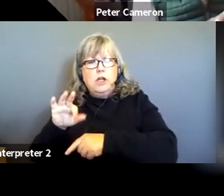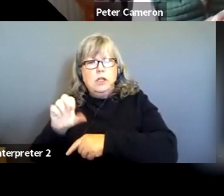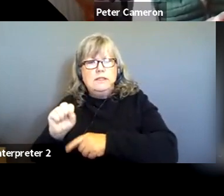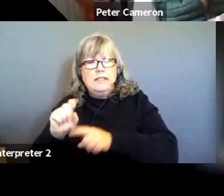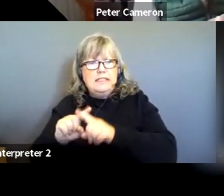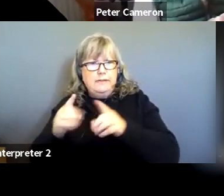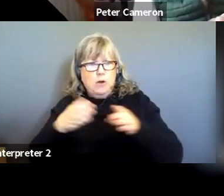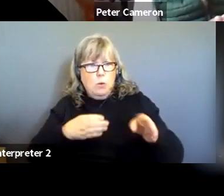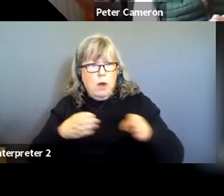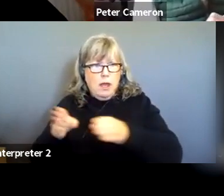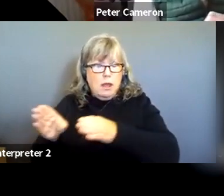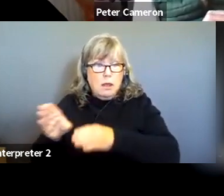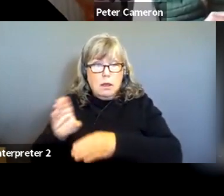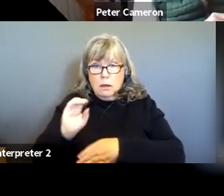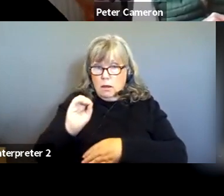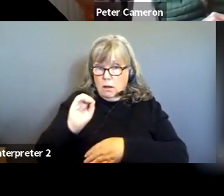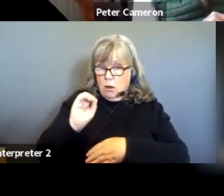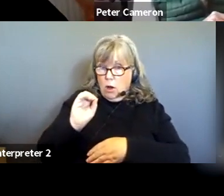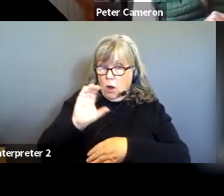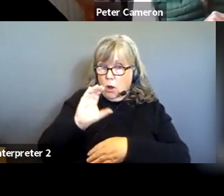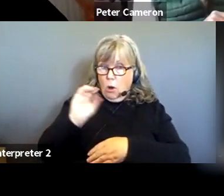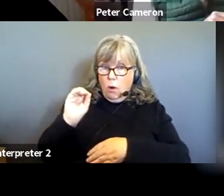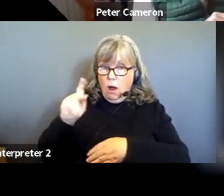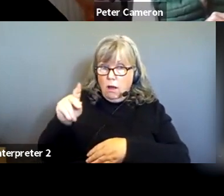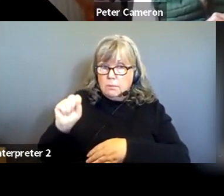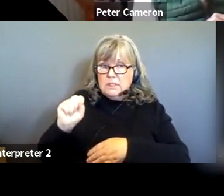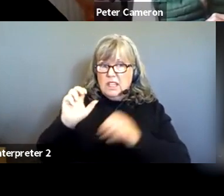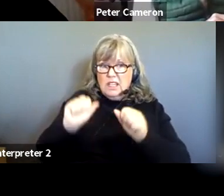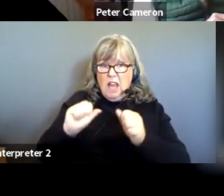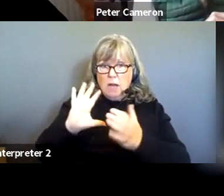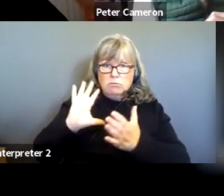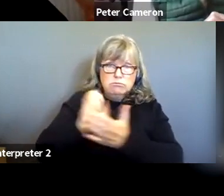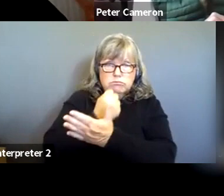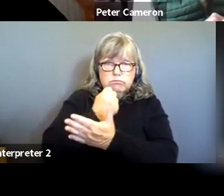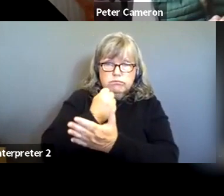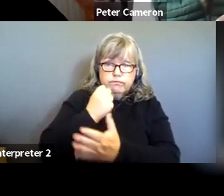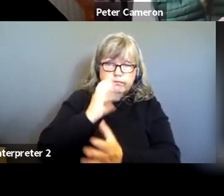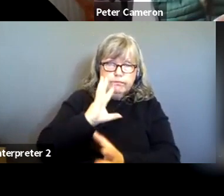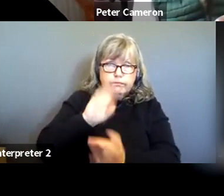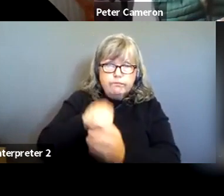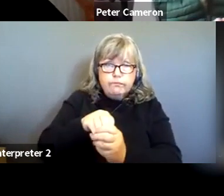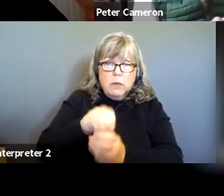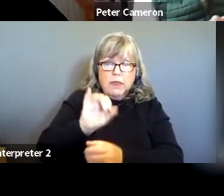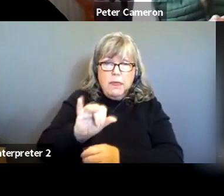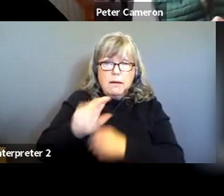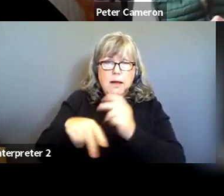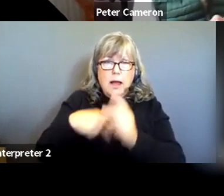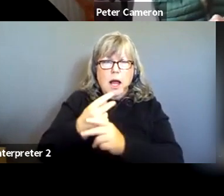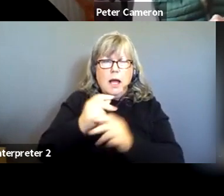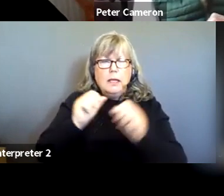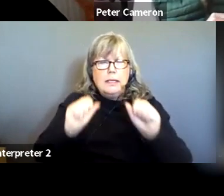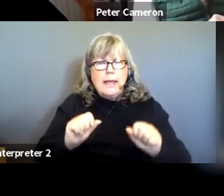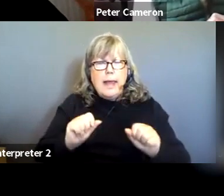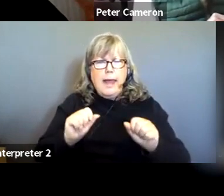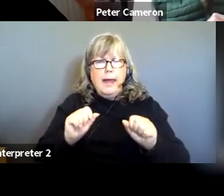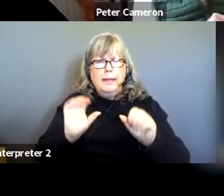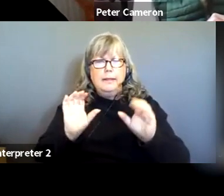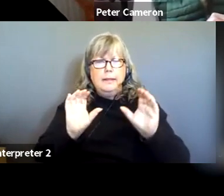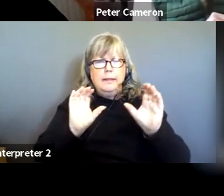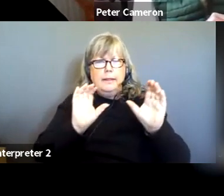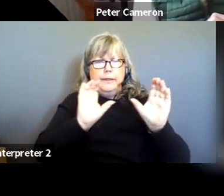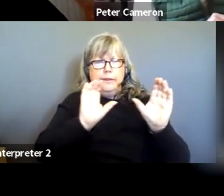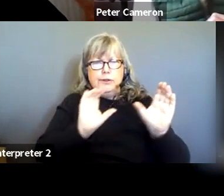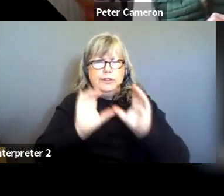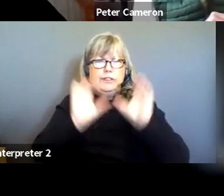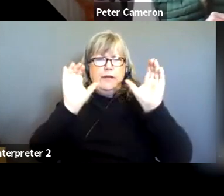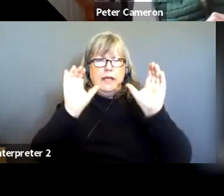something that co-ops that are able to take advantage of? Are you able to kind of get your certificates of,